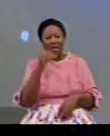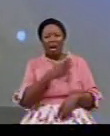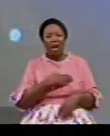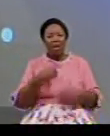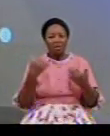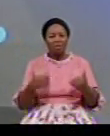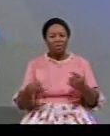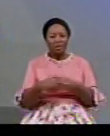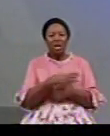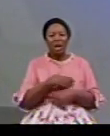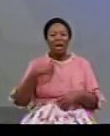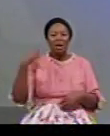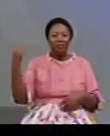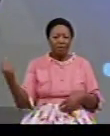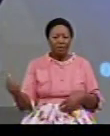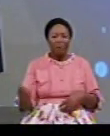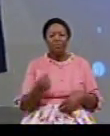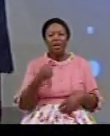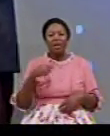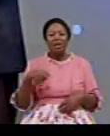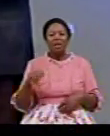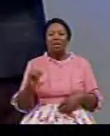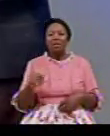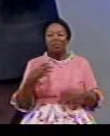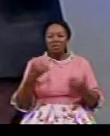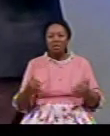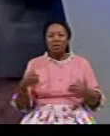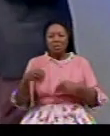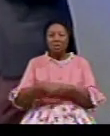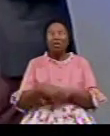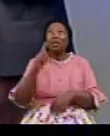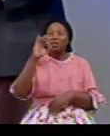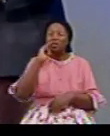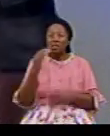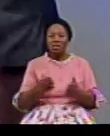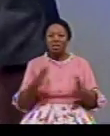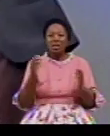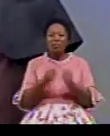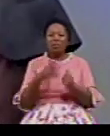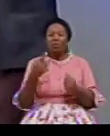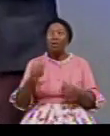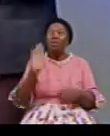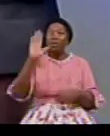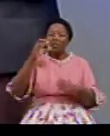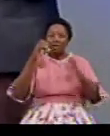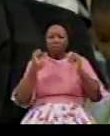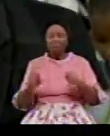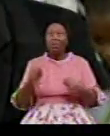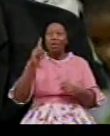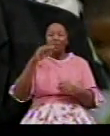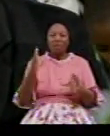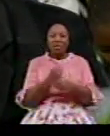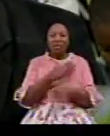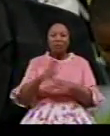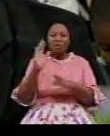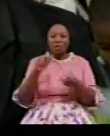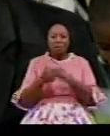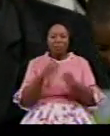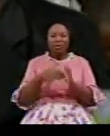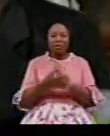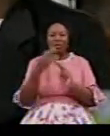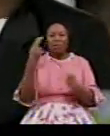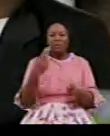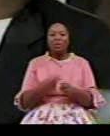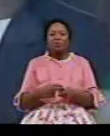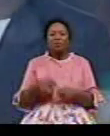cultivate that fallow ground. For it is time to seek the Lord till he come